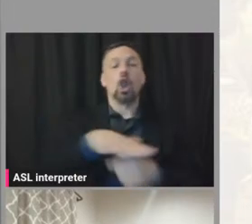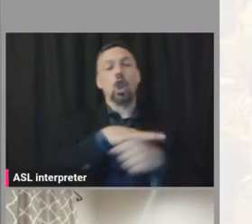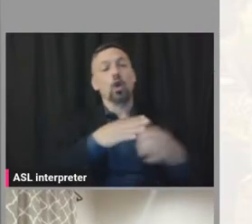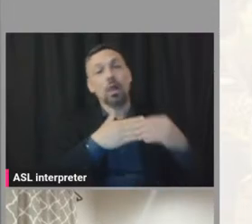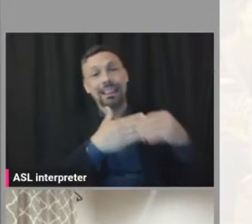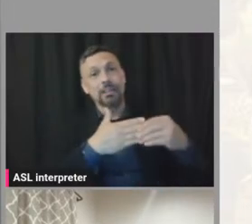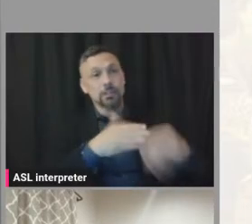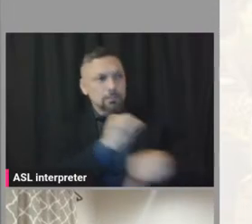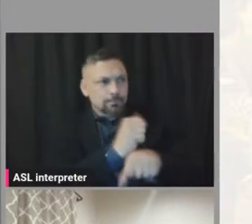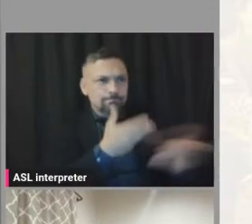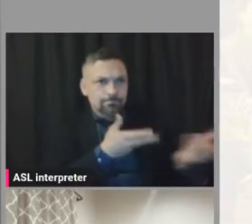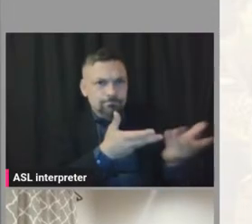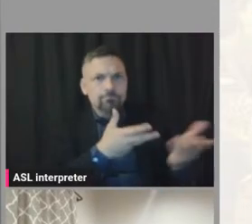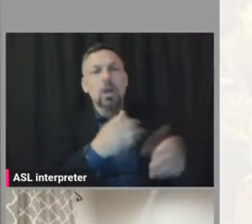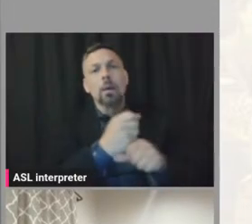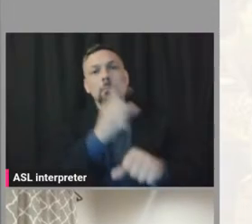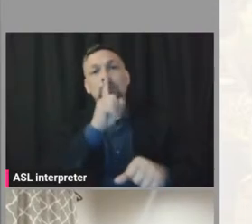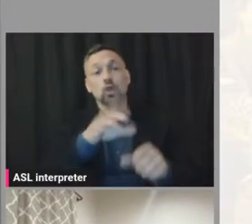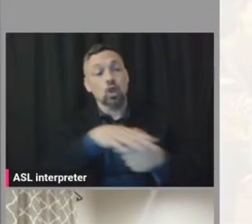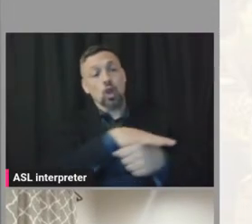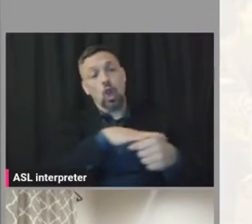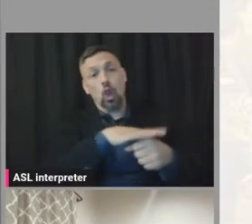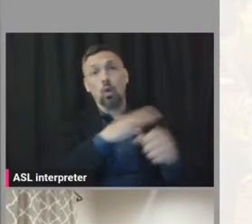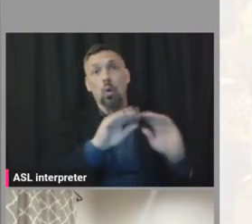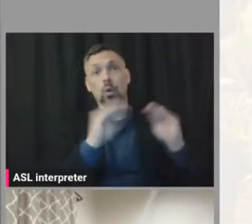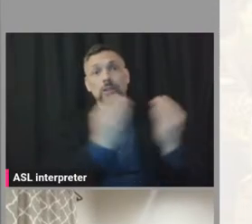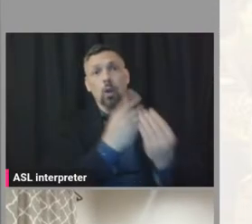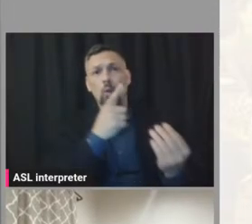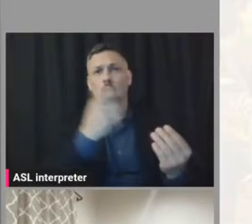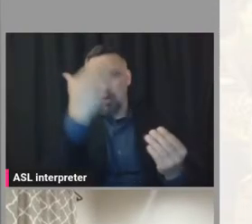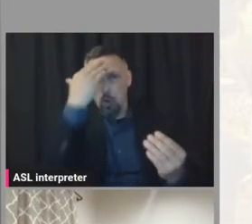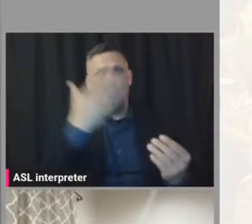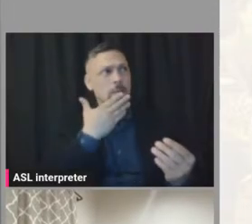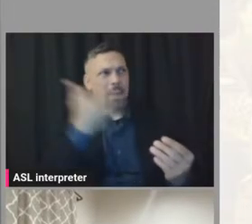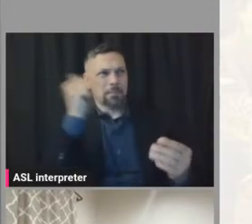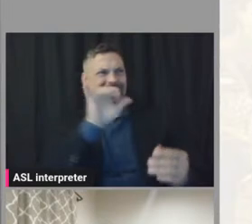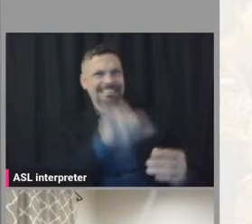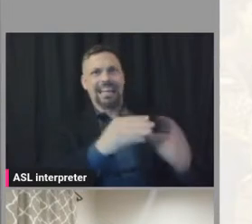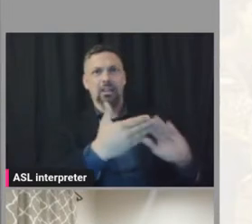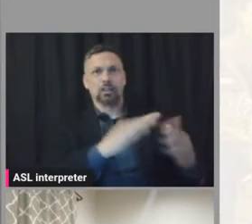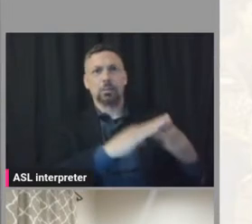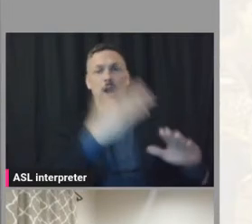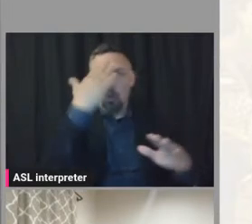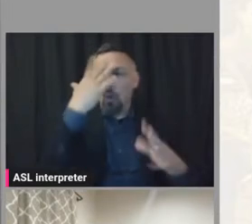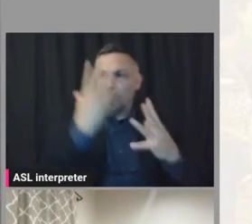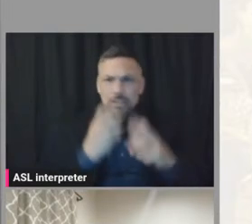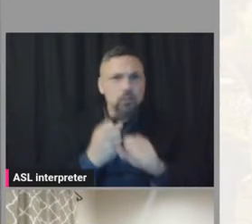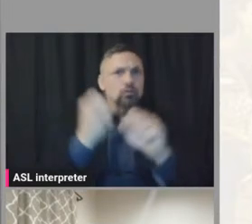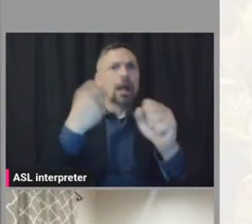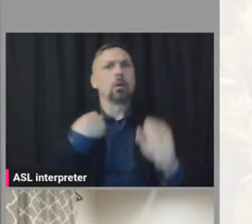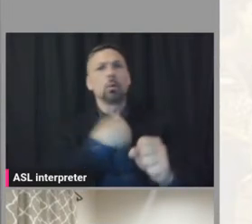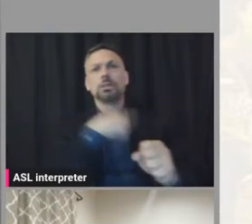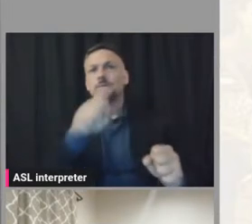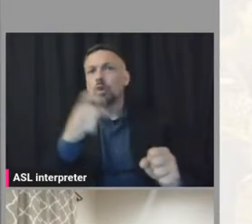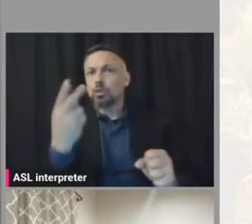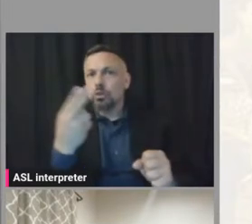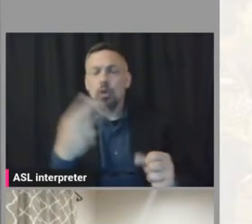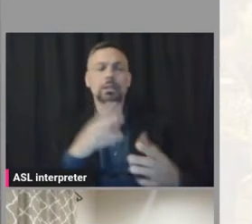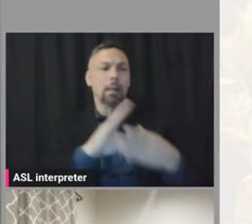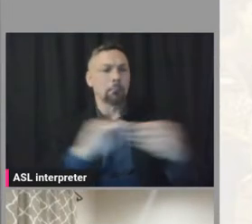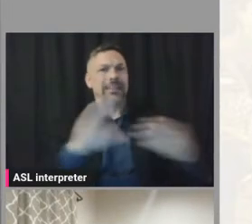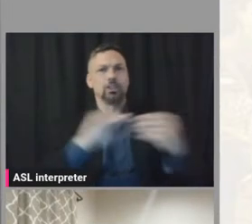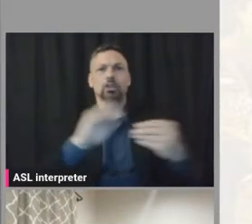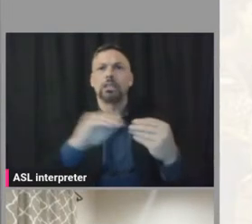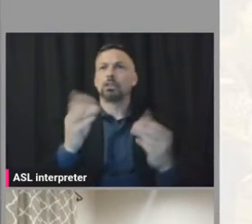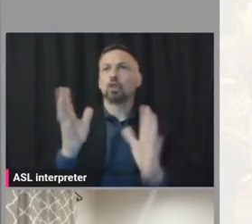on the ground so that the local organizations who know best what is the strategy we should be using, what is the messaging to talk with